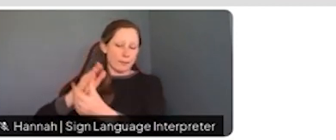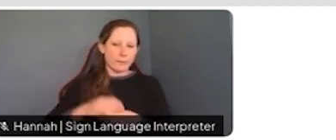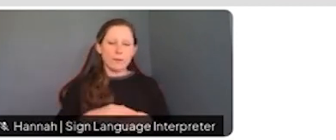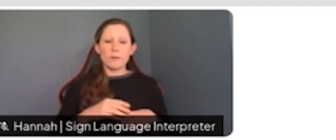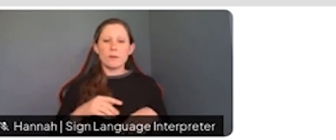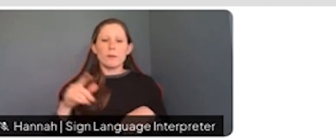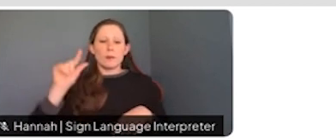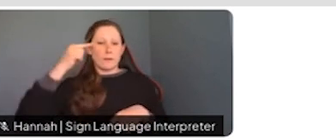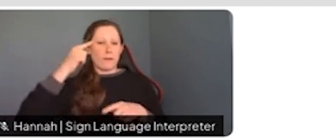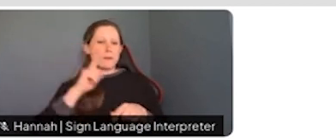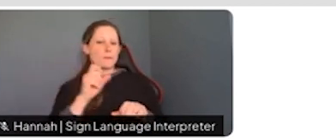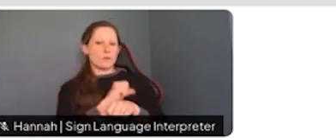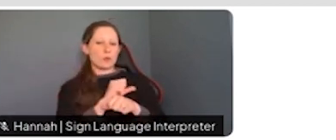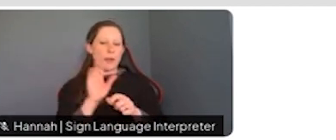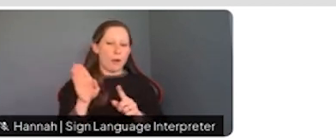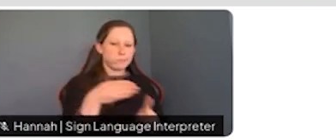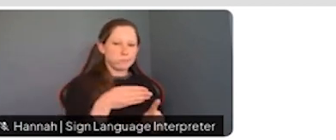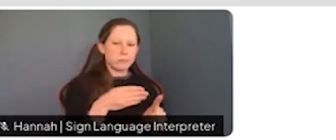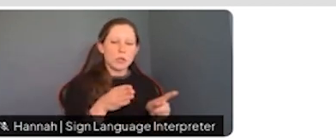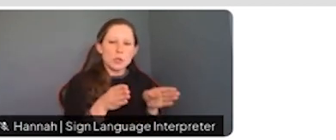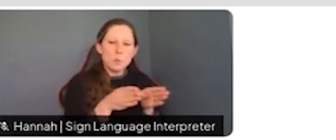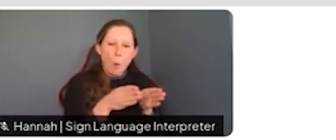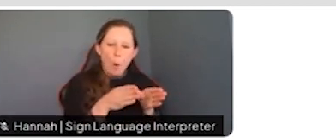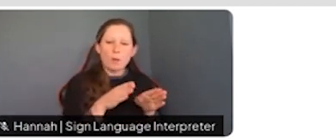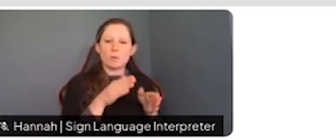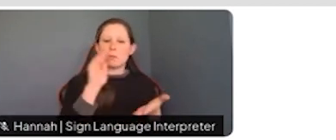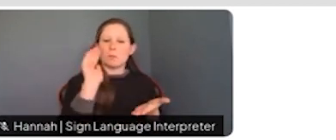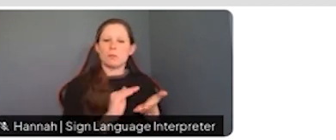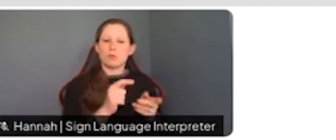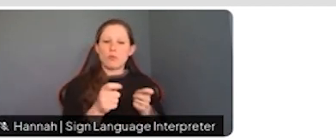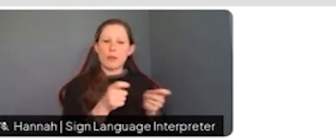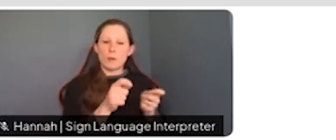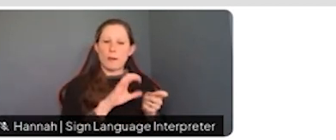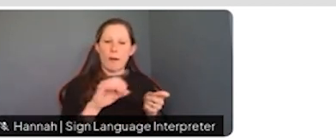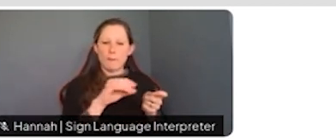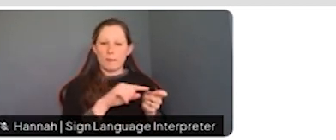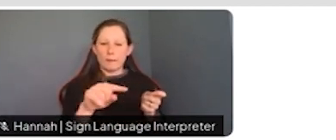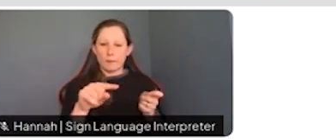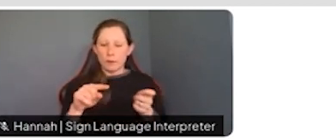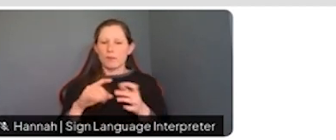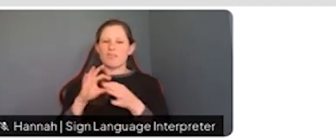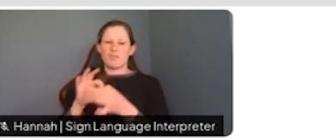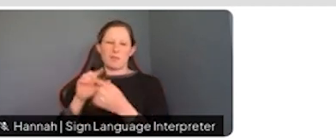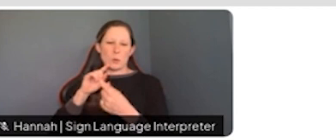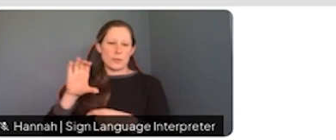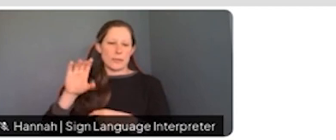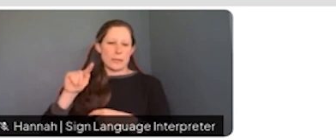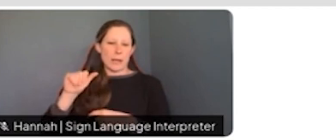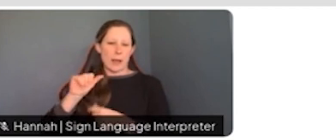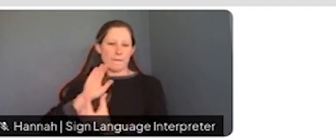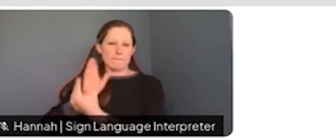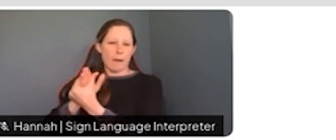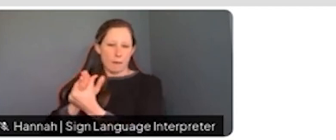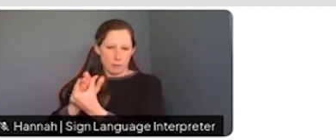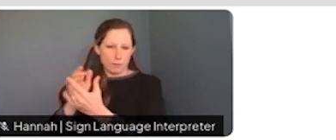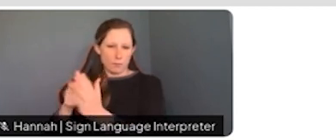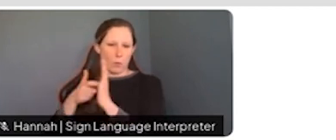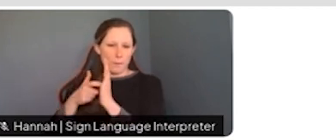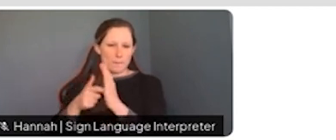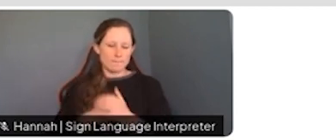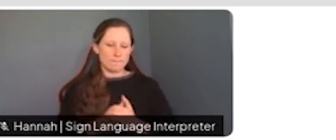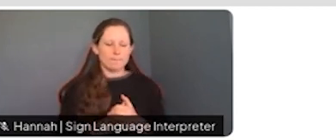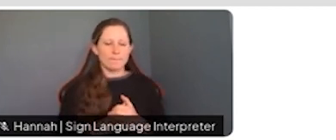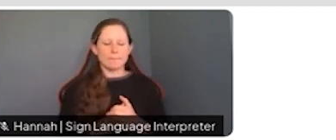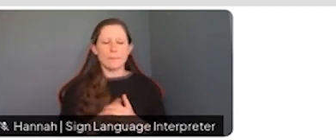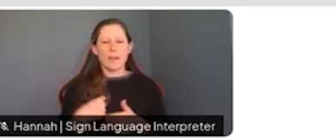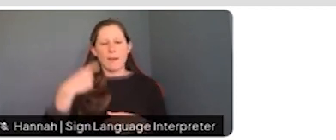the smaller, less regulated companies when it comes to CTA filing requirements. And I think that part